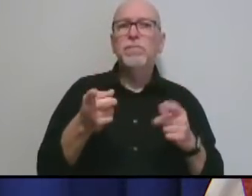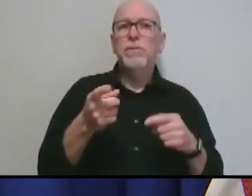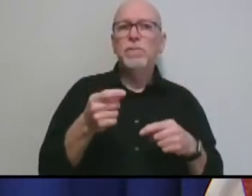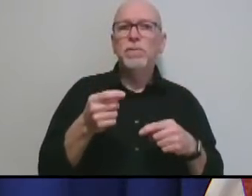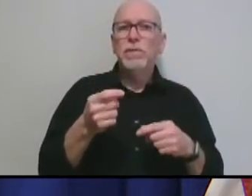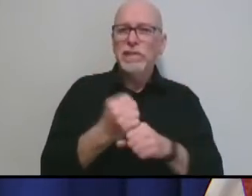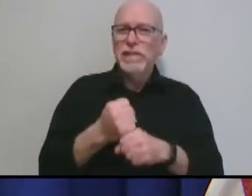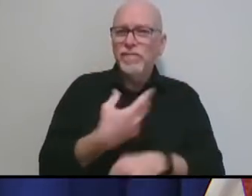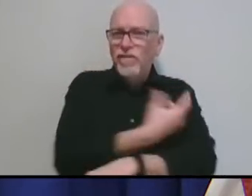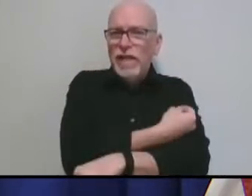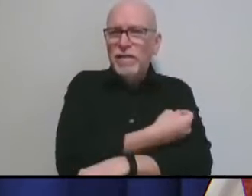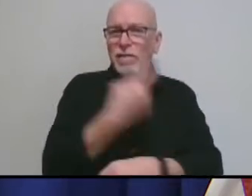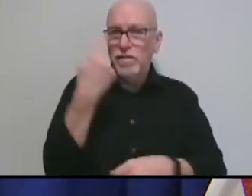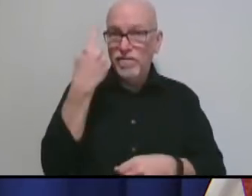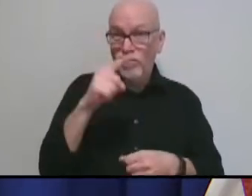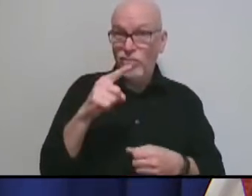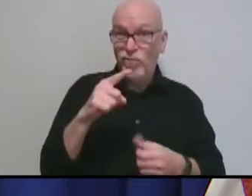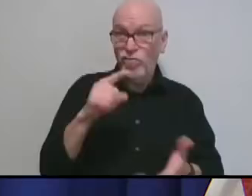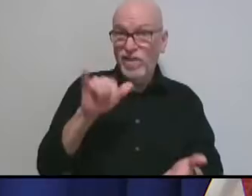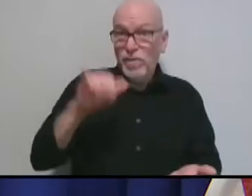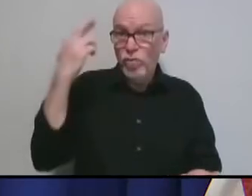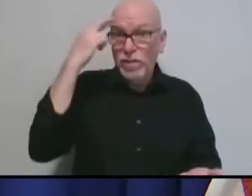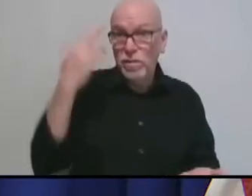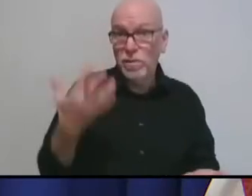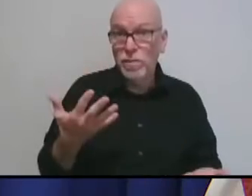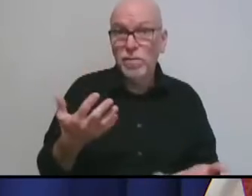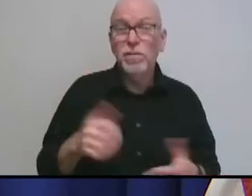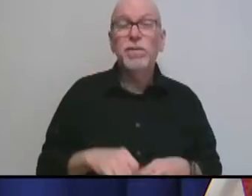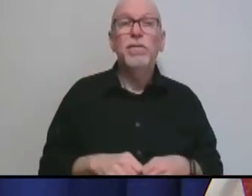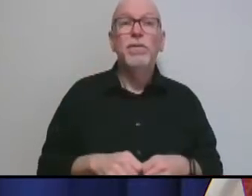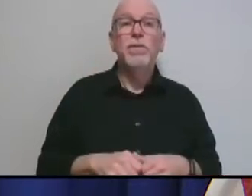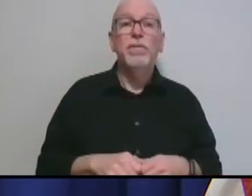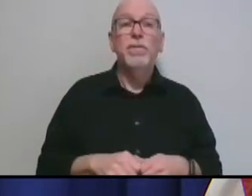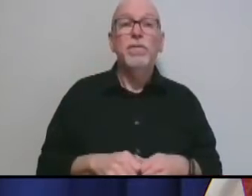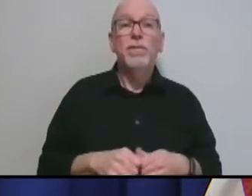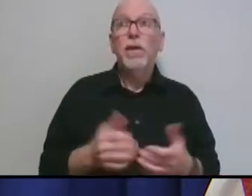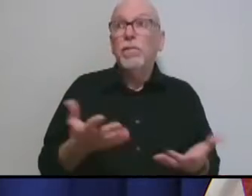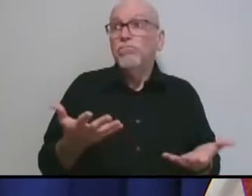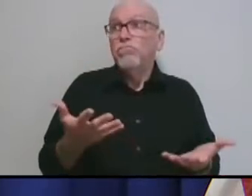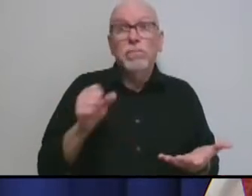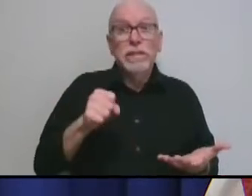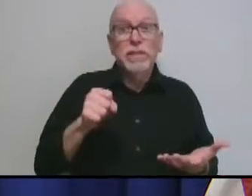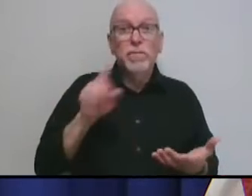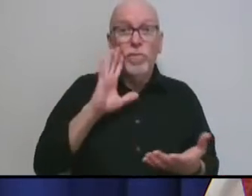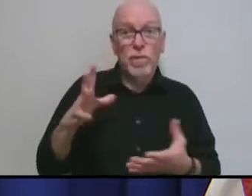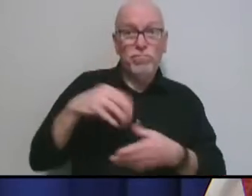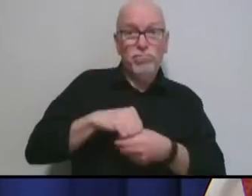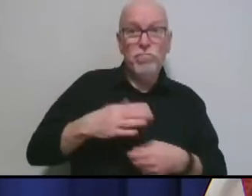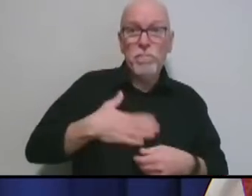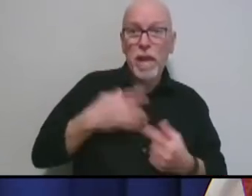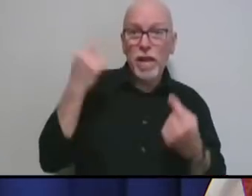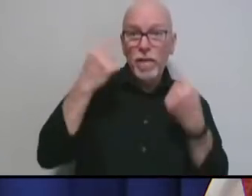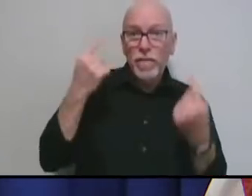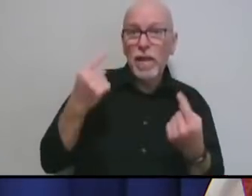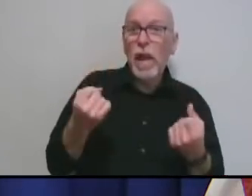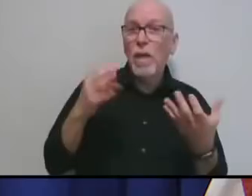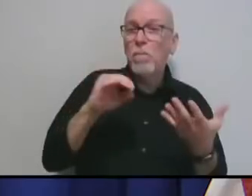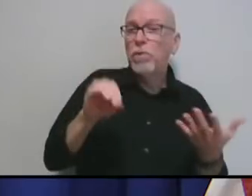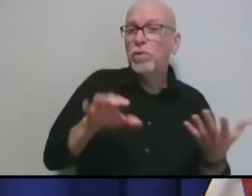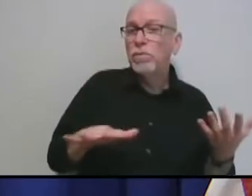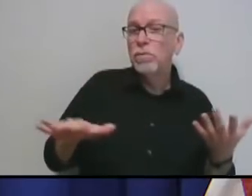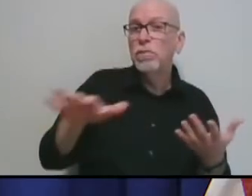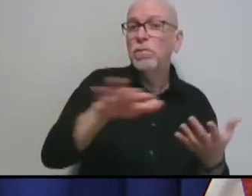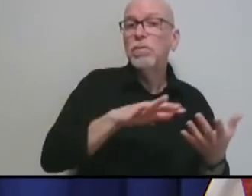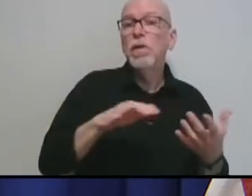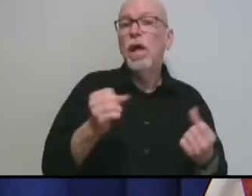get vaccinated for that very reason, and it will, factor into my thinking in terms of how many